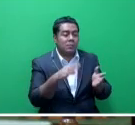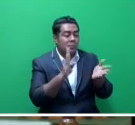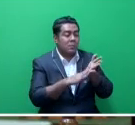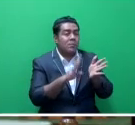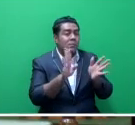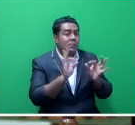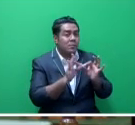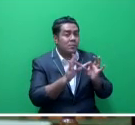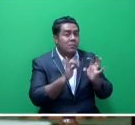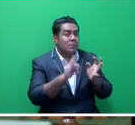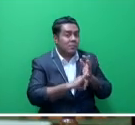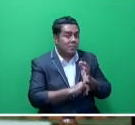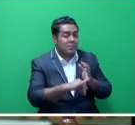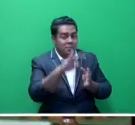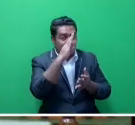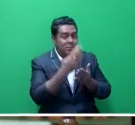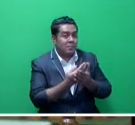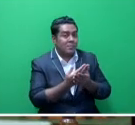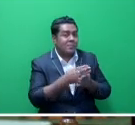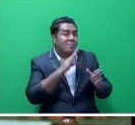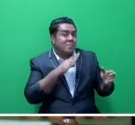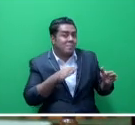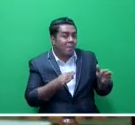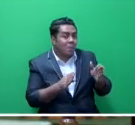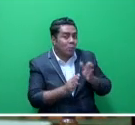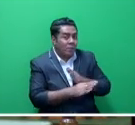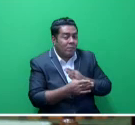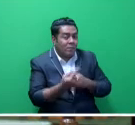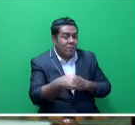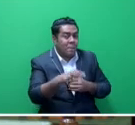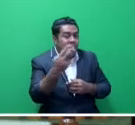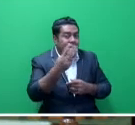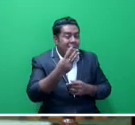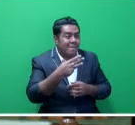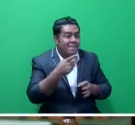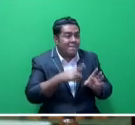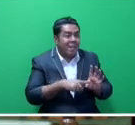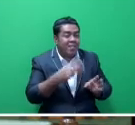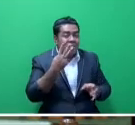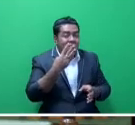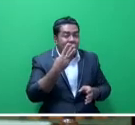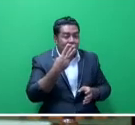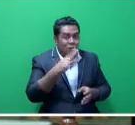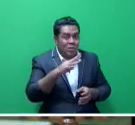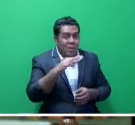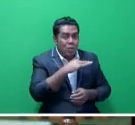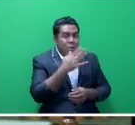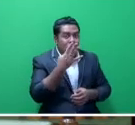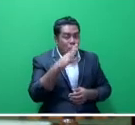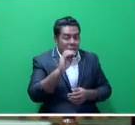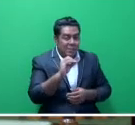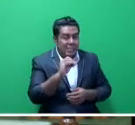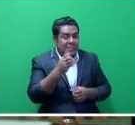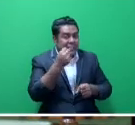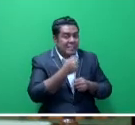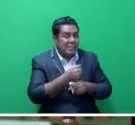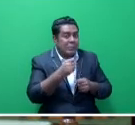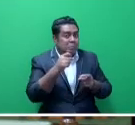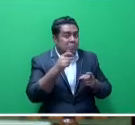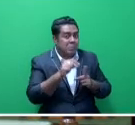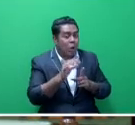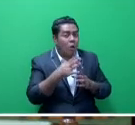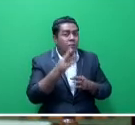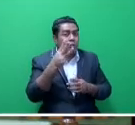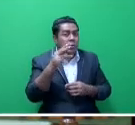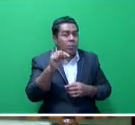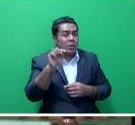students that privately enrolled with a minimum year 13 mark of 340, first year GPA of 3.0 or